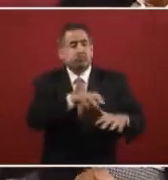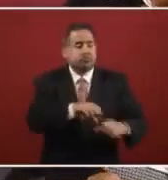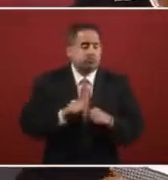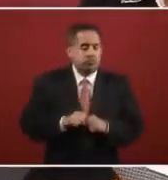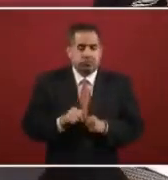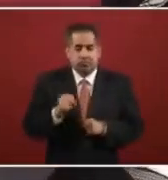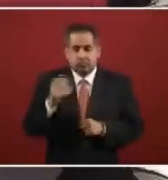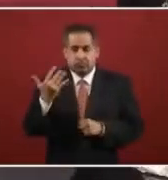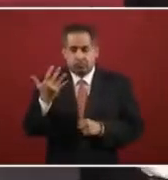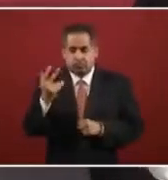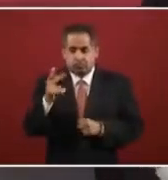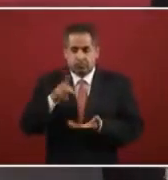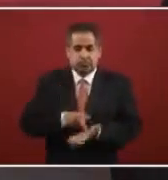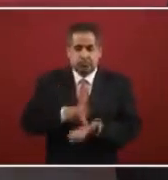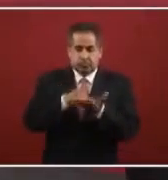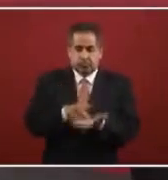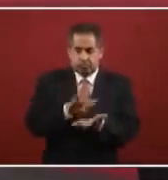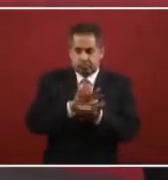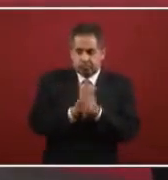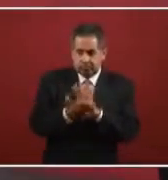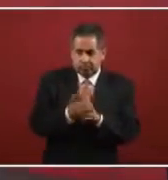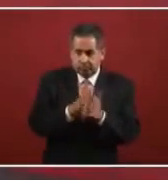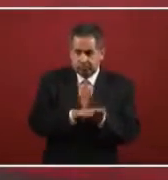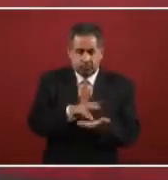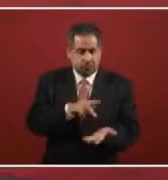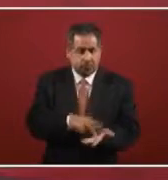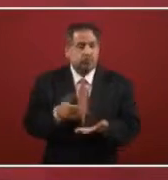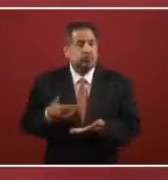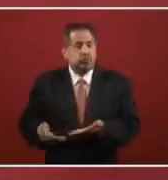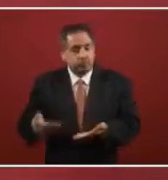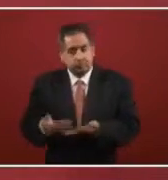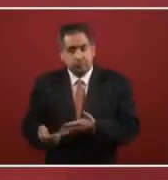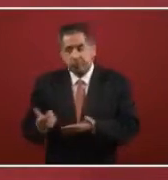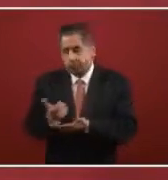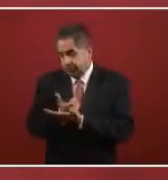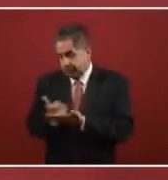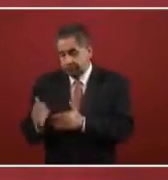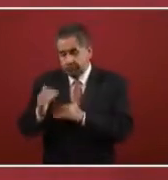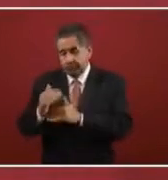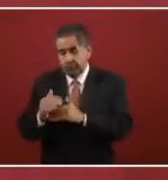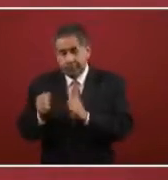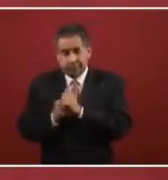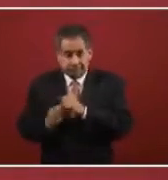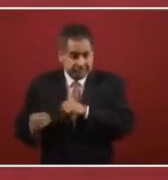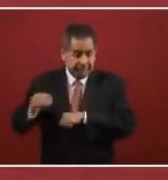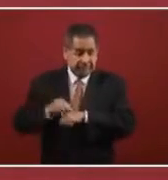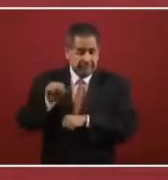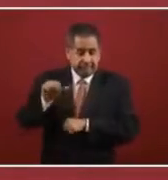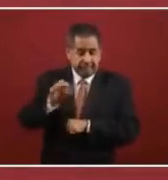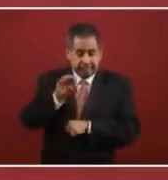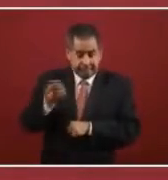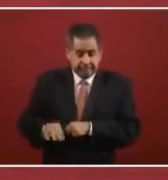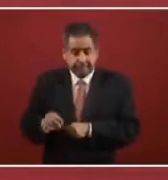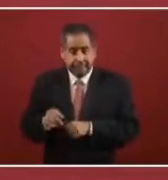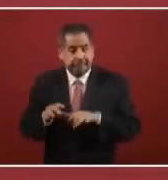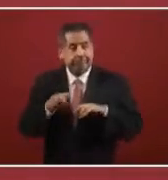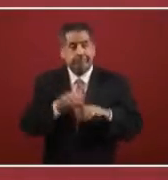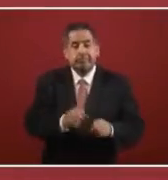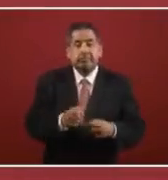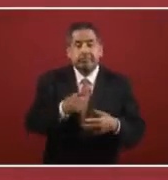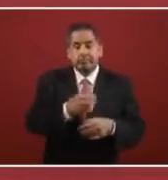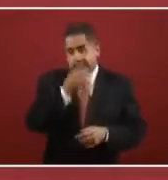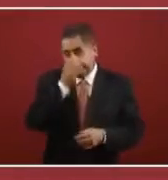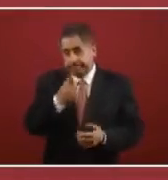buy 50 kilos of tortillas. And now, even with this increase of